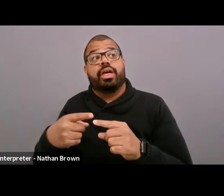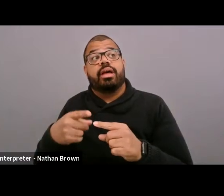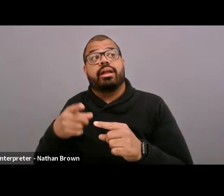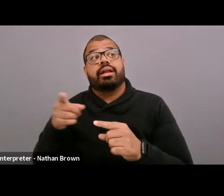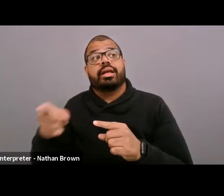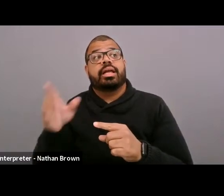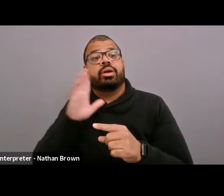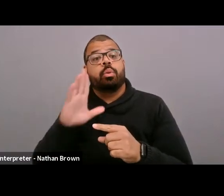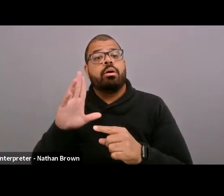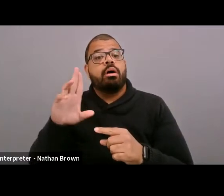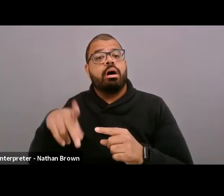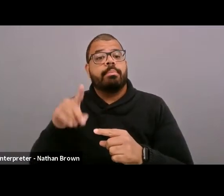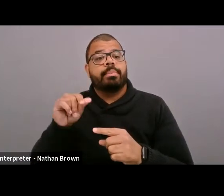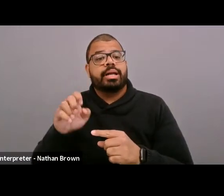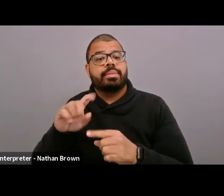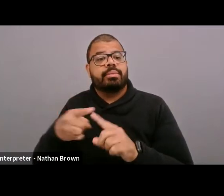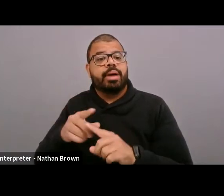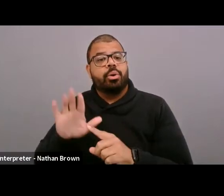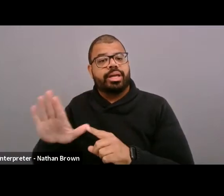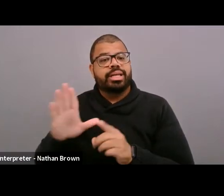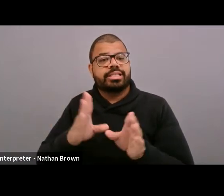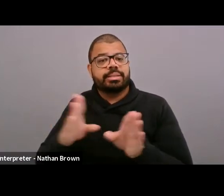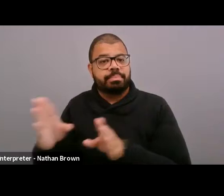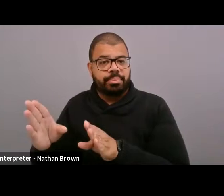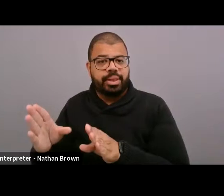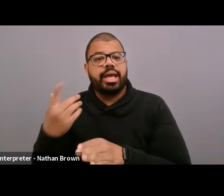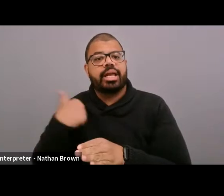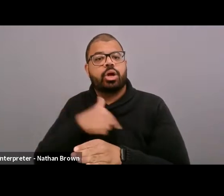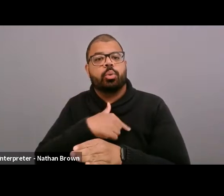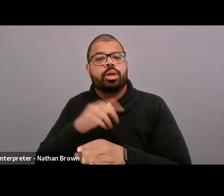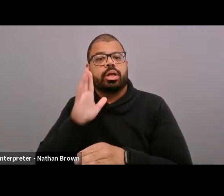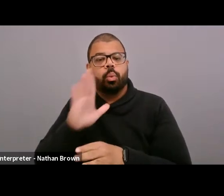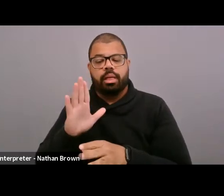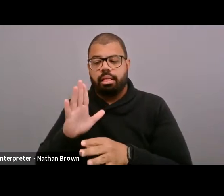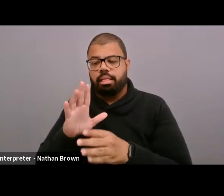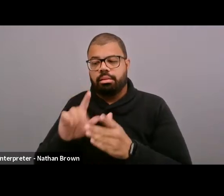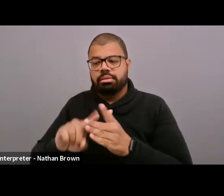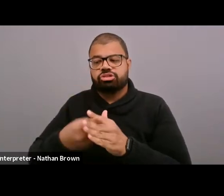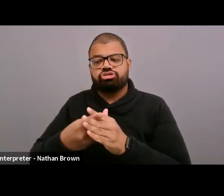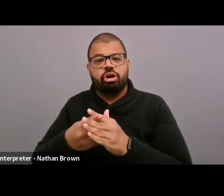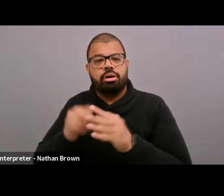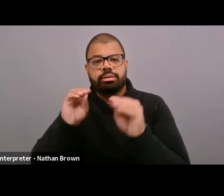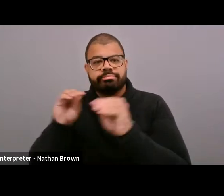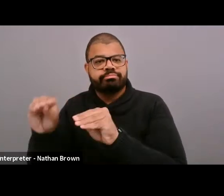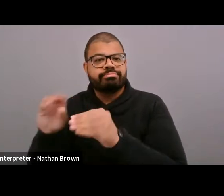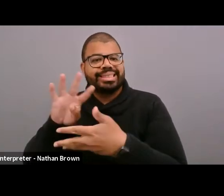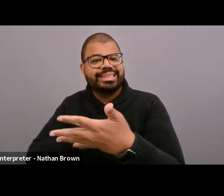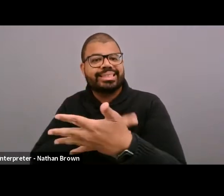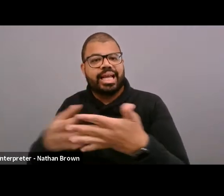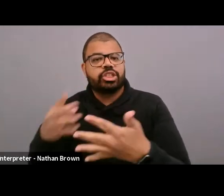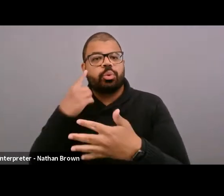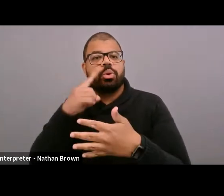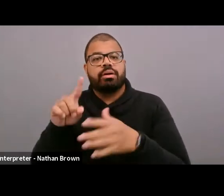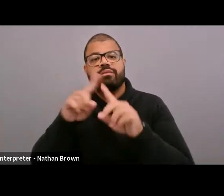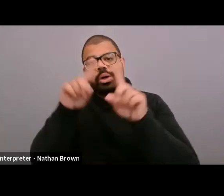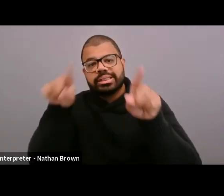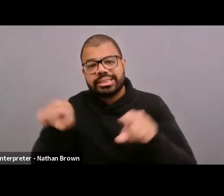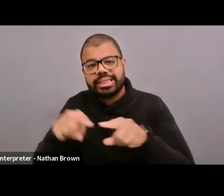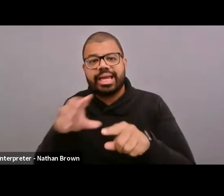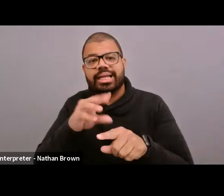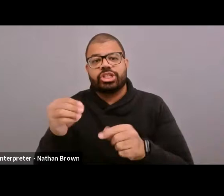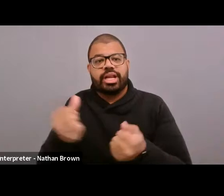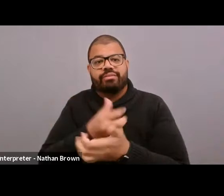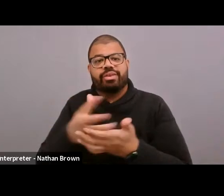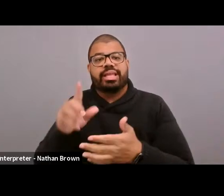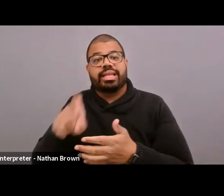me, about his plan and everything. Then we're gonna like put a schedule for signage and everything that is gonna be needed for the